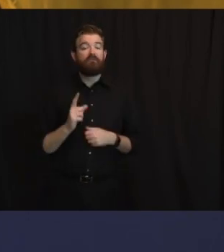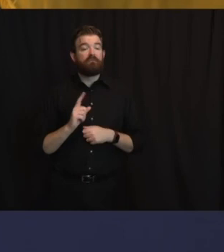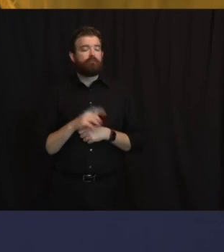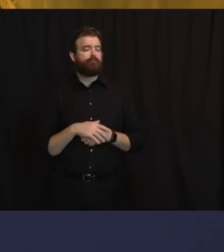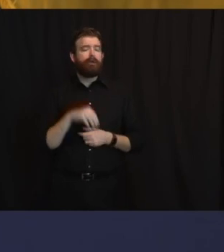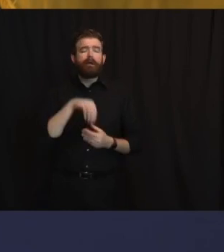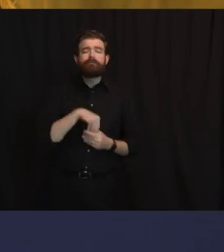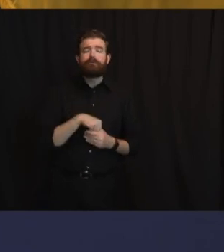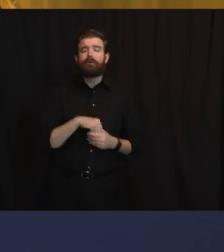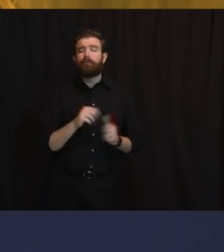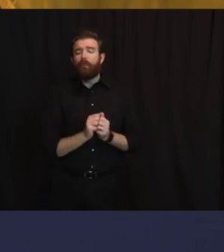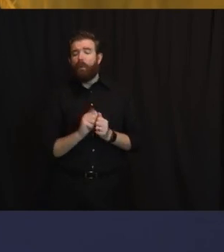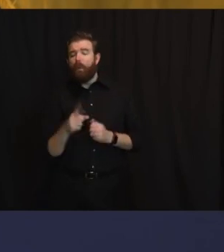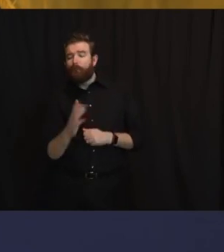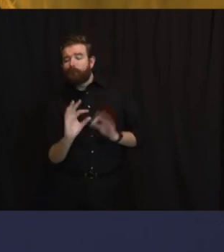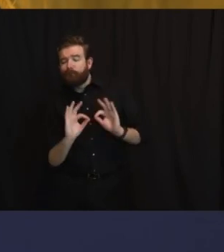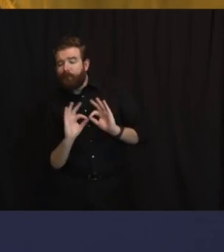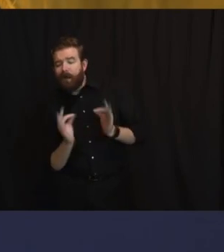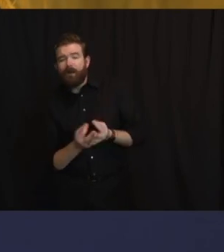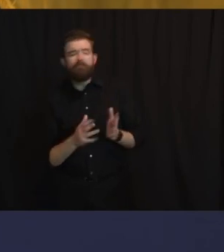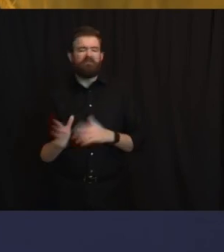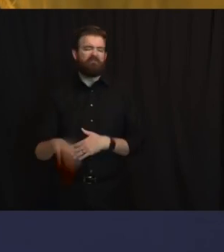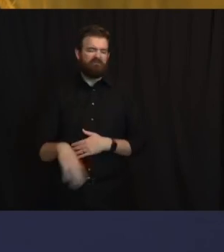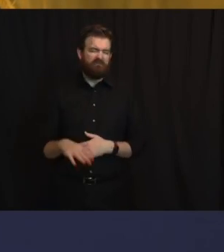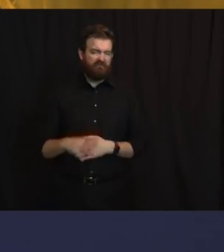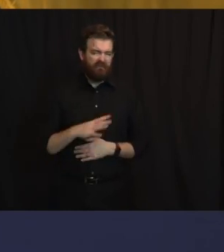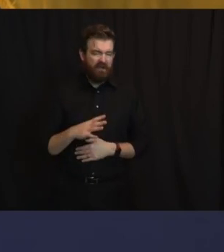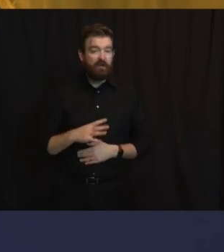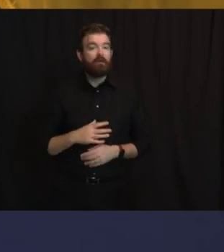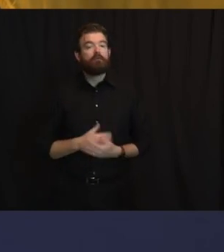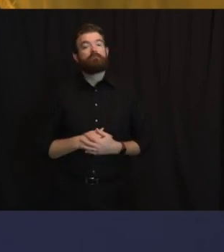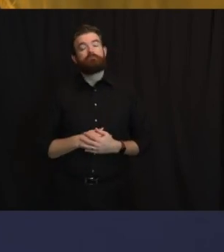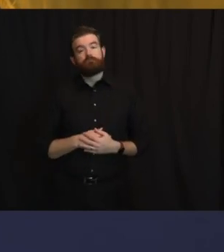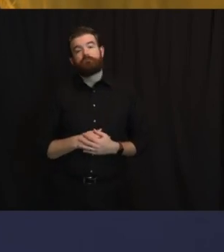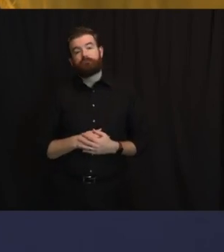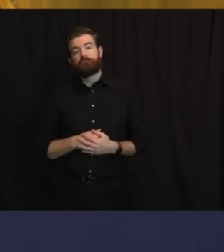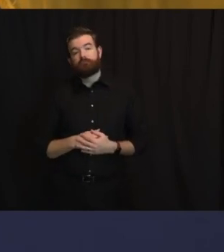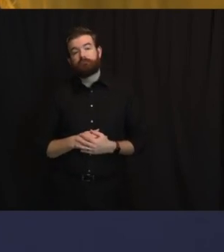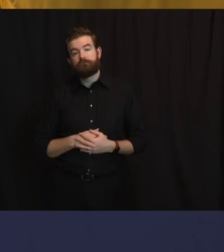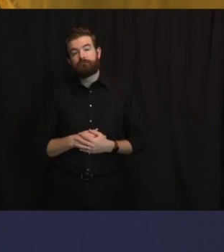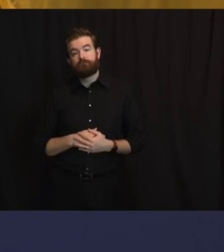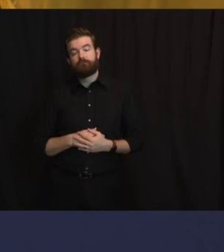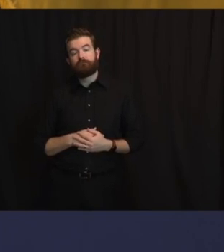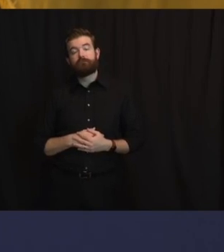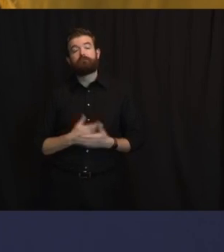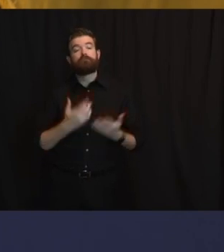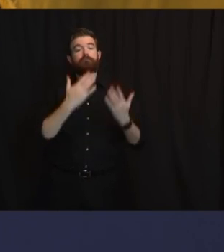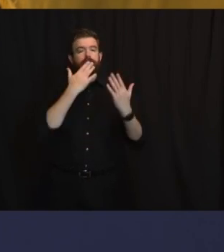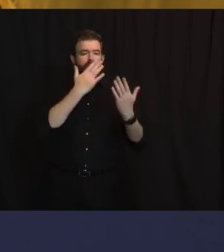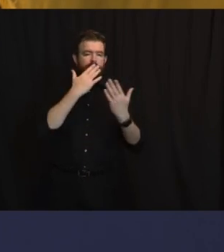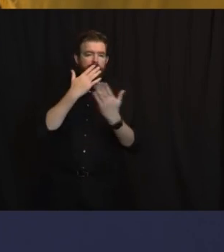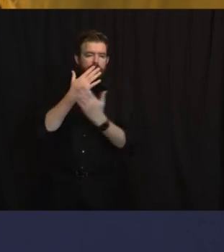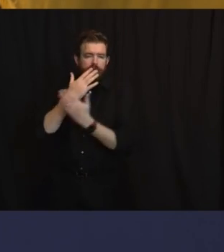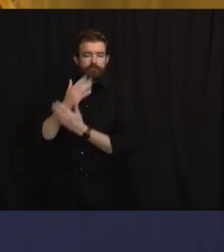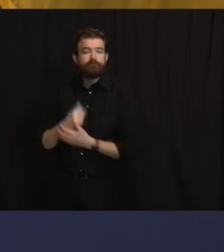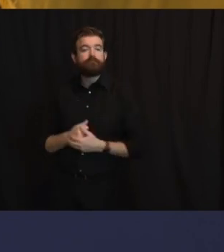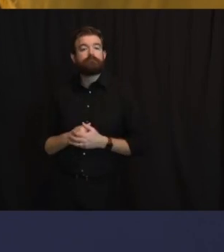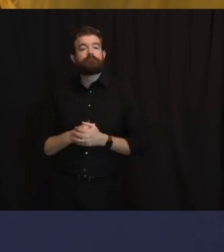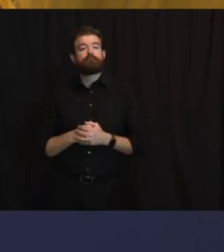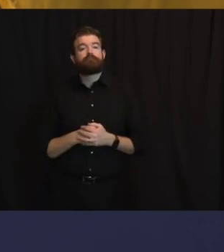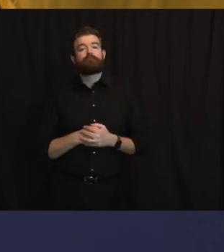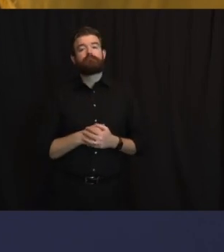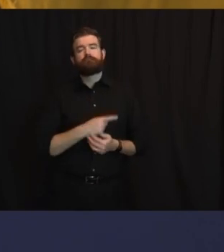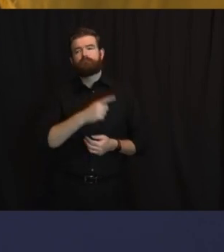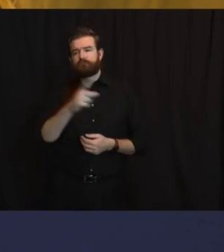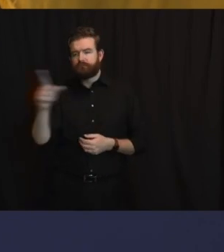good. And again, to each and every one of you, bless you and thank you. By the millions, you've done the right thing. Look at the